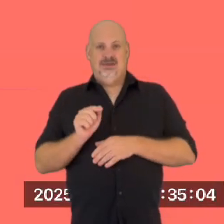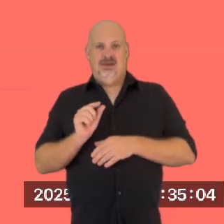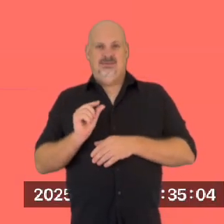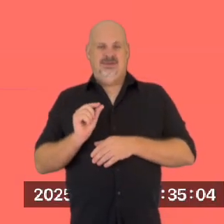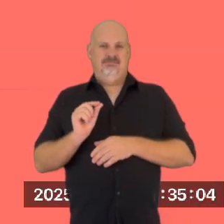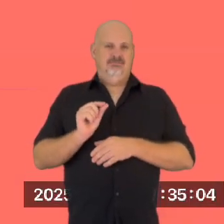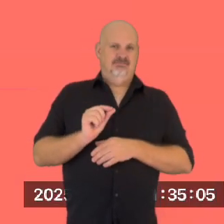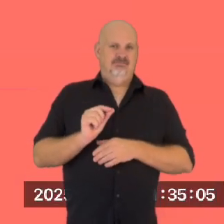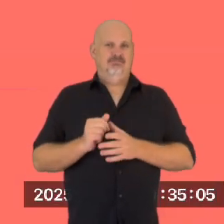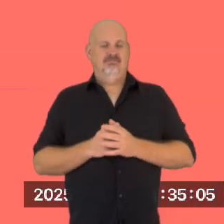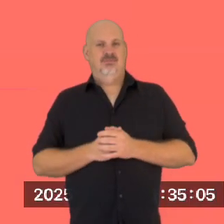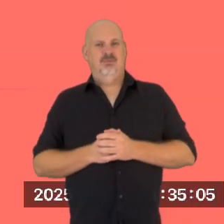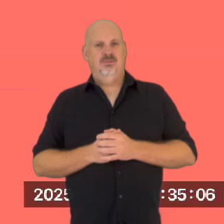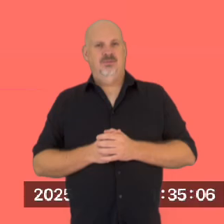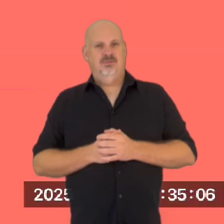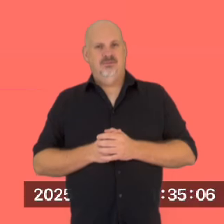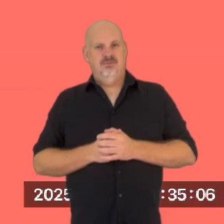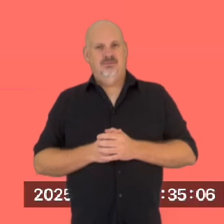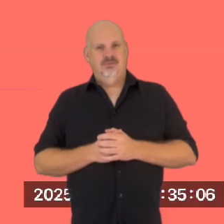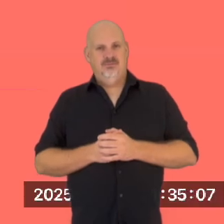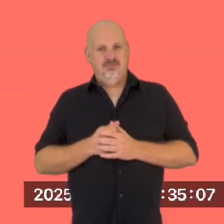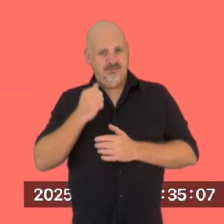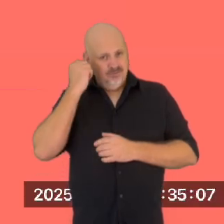The green on here.